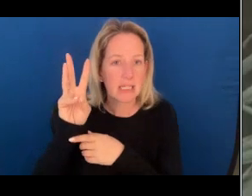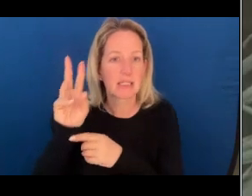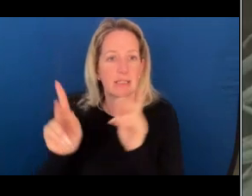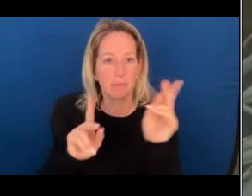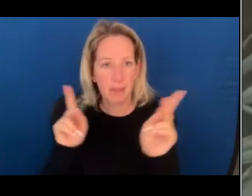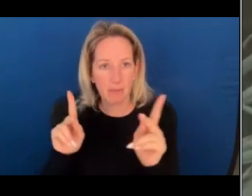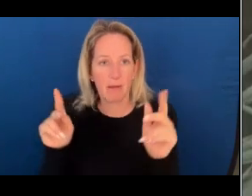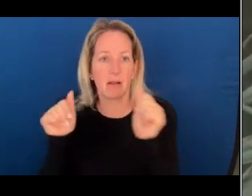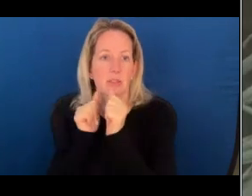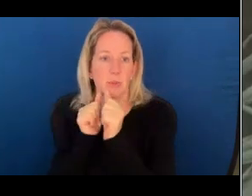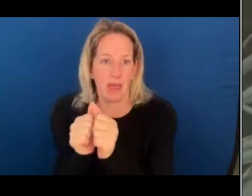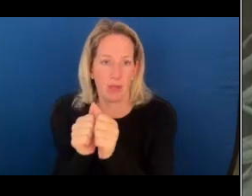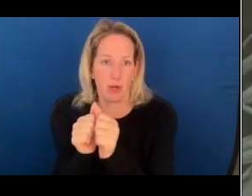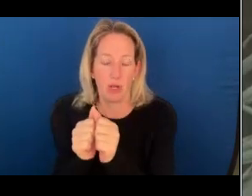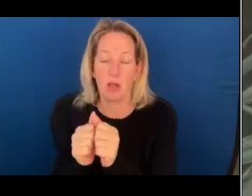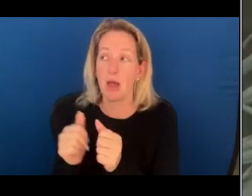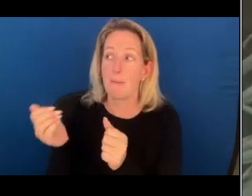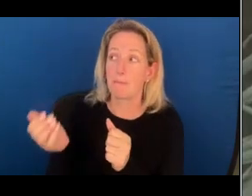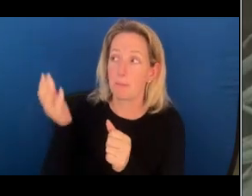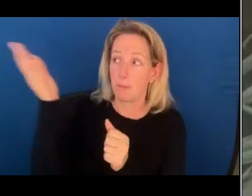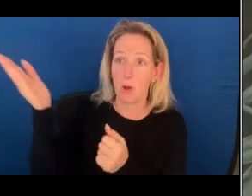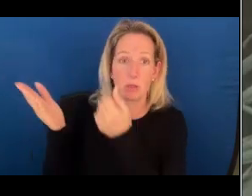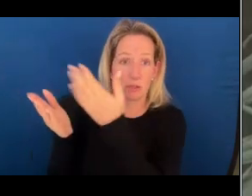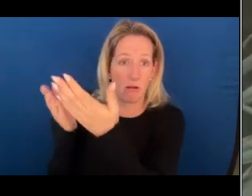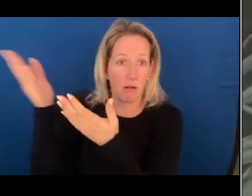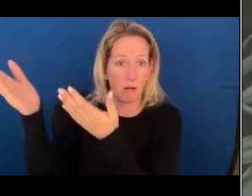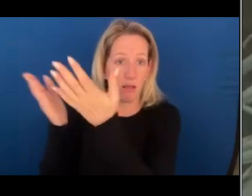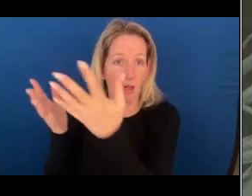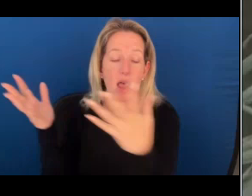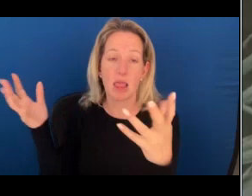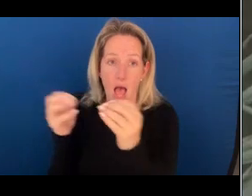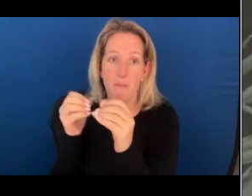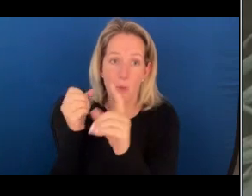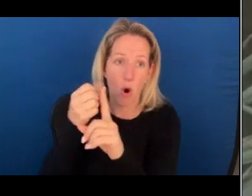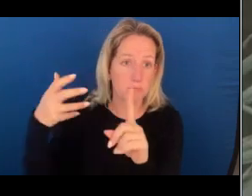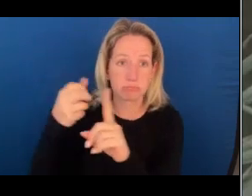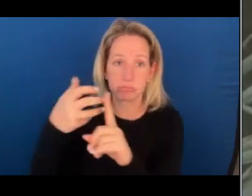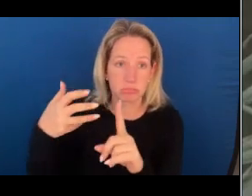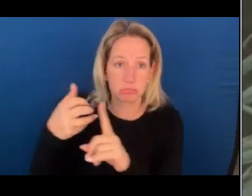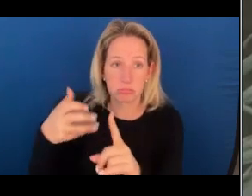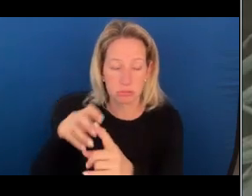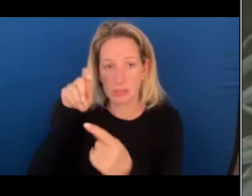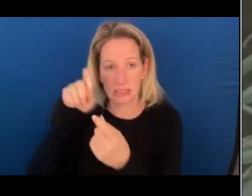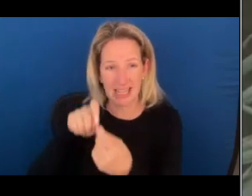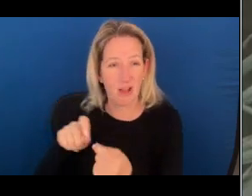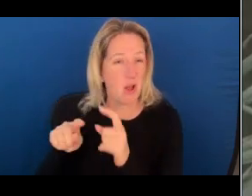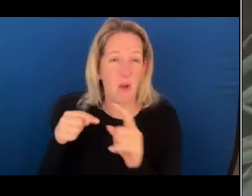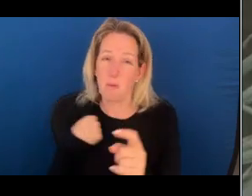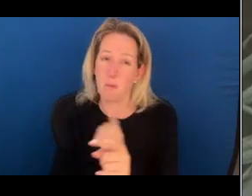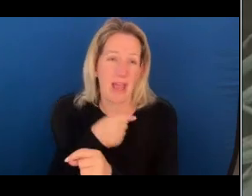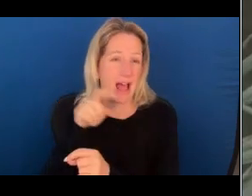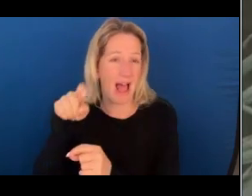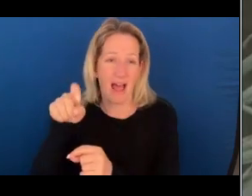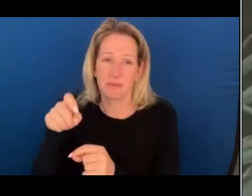The proposal had a lot more entailed in our project that we have to pivot now because of how long it took to